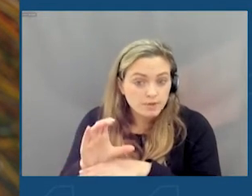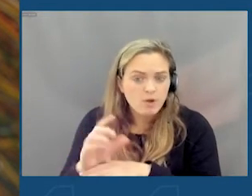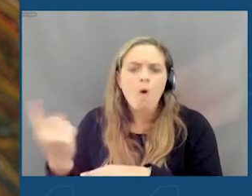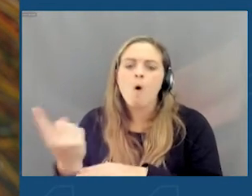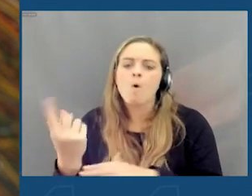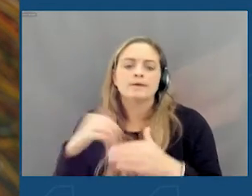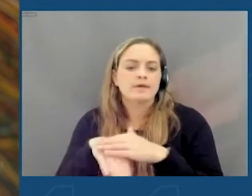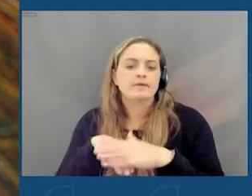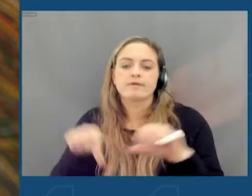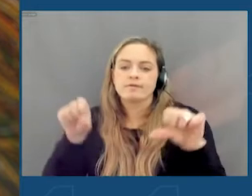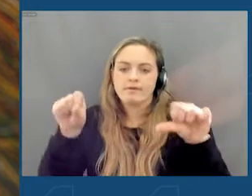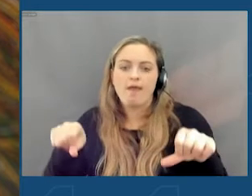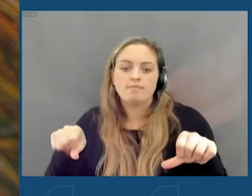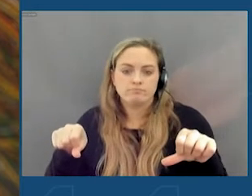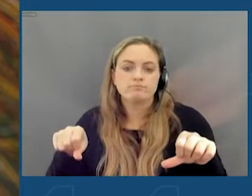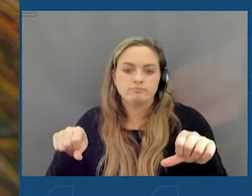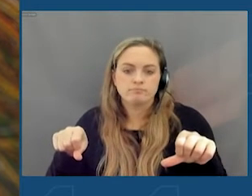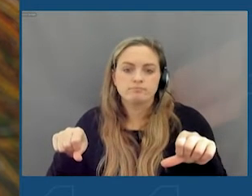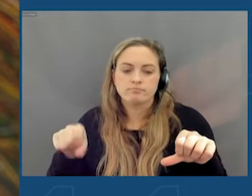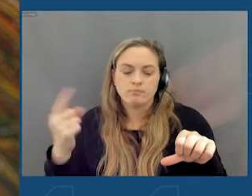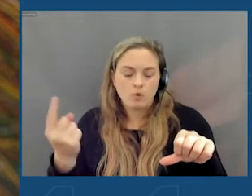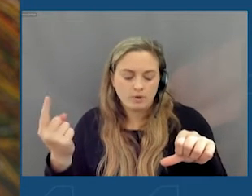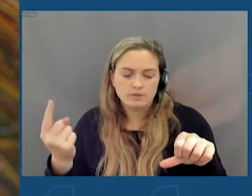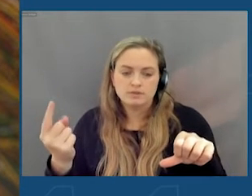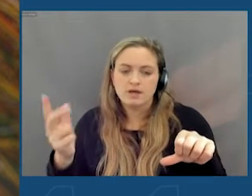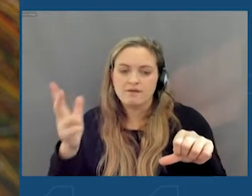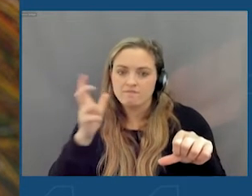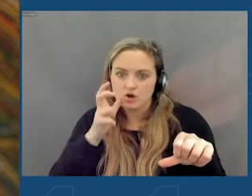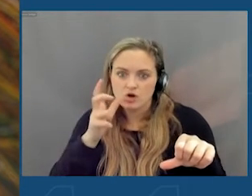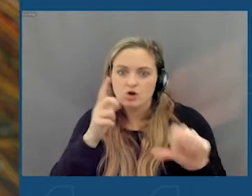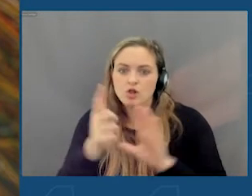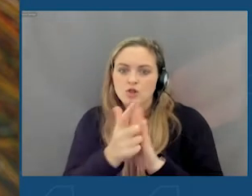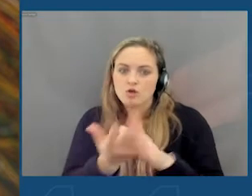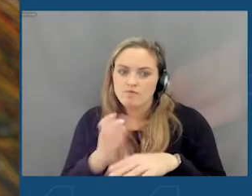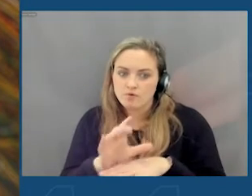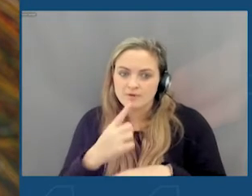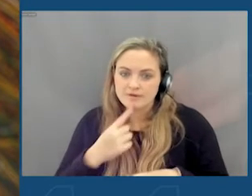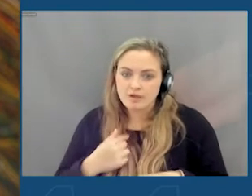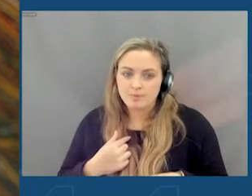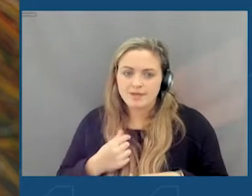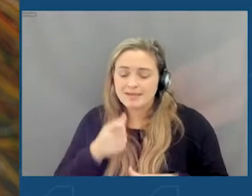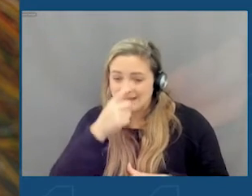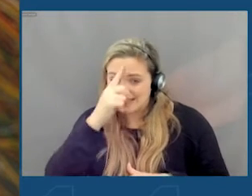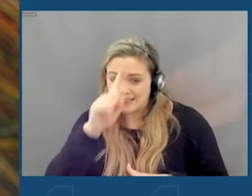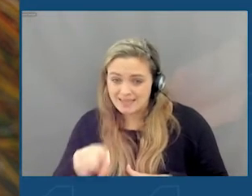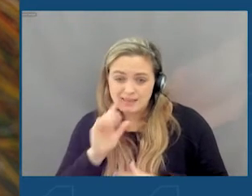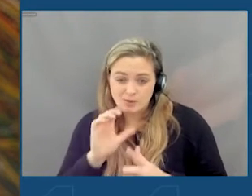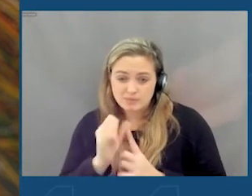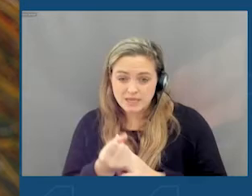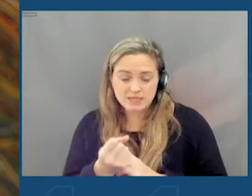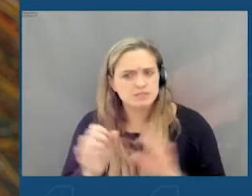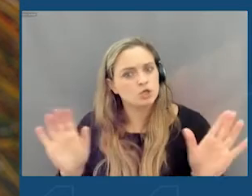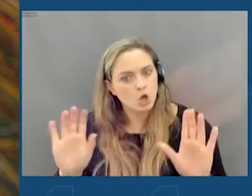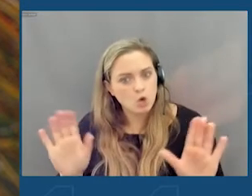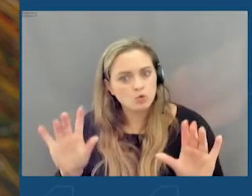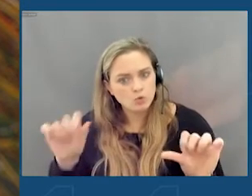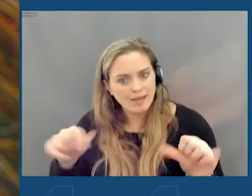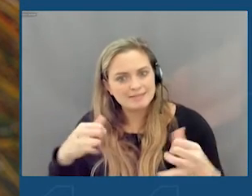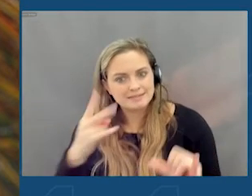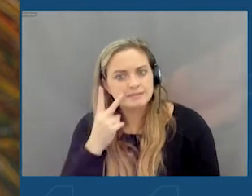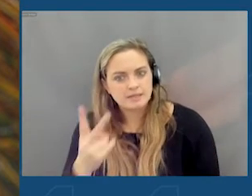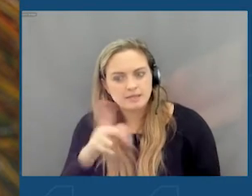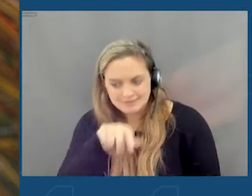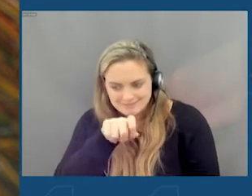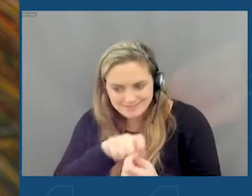have access to these conviction records. I've heard law enforcement tell me they didn't think that was the case. I said, no, that's exactly